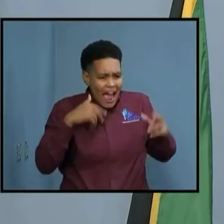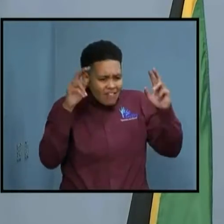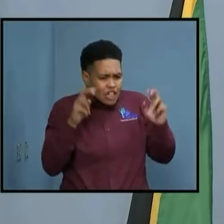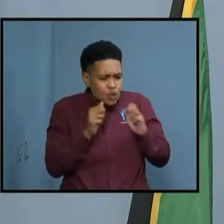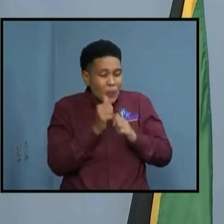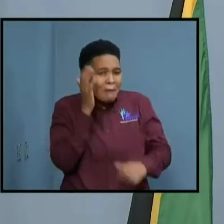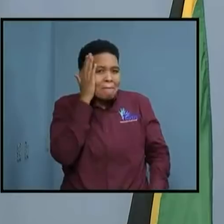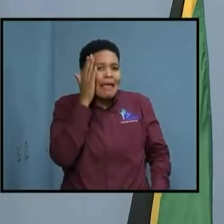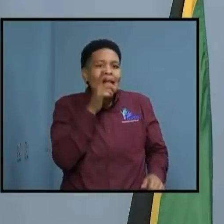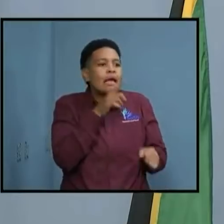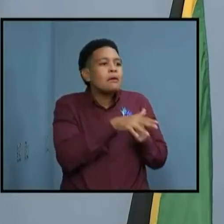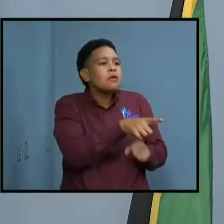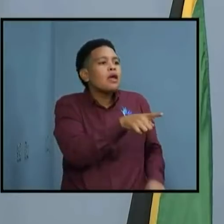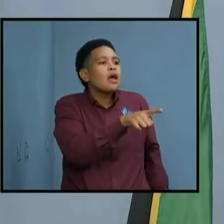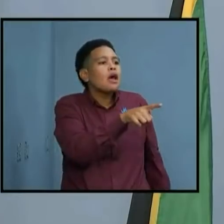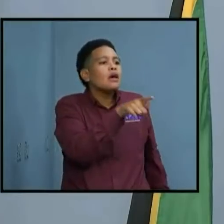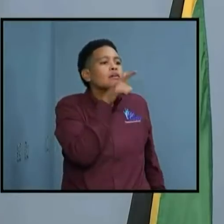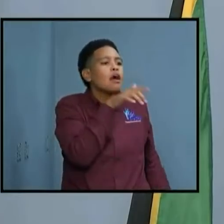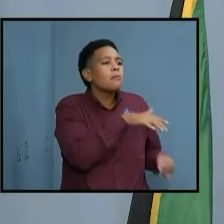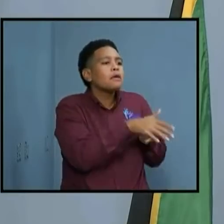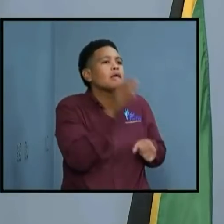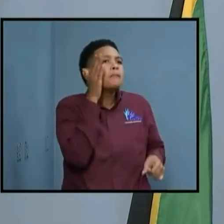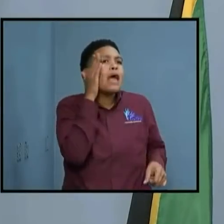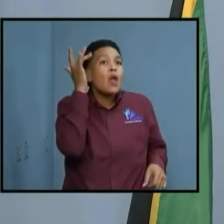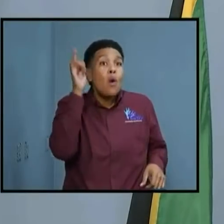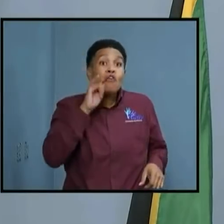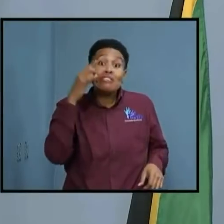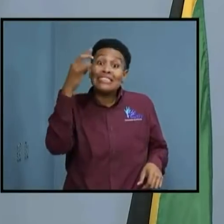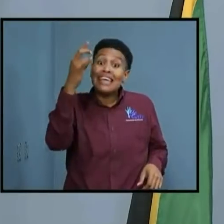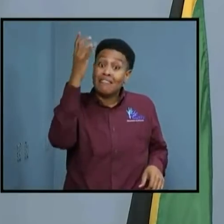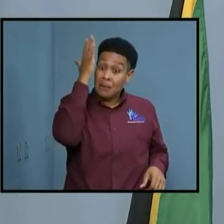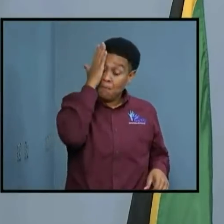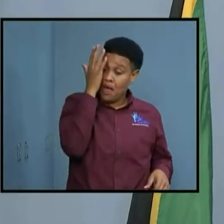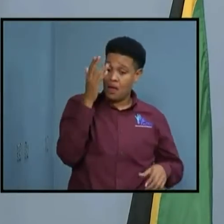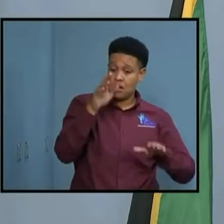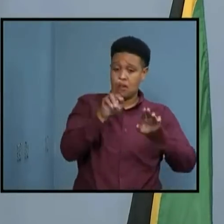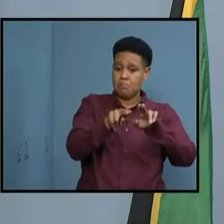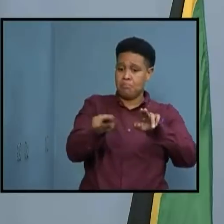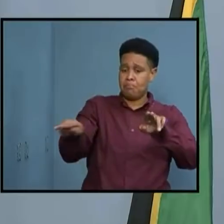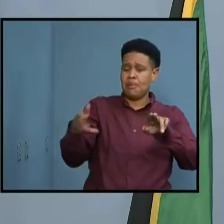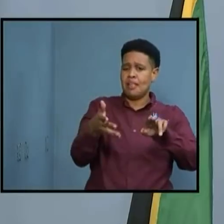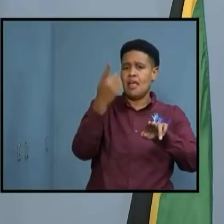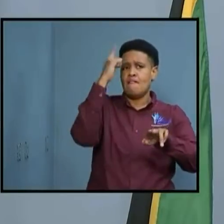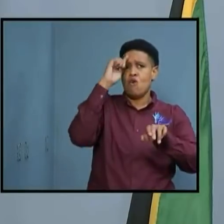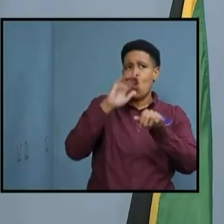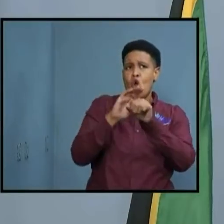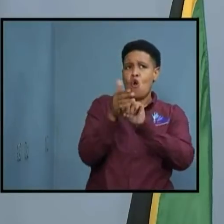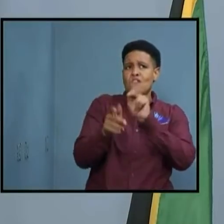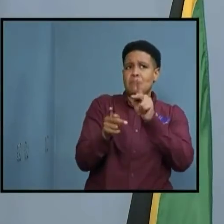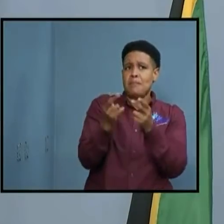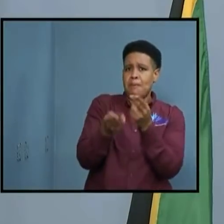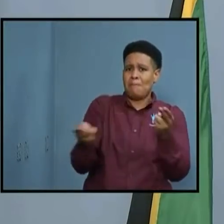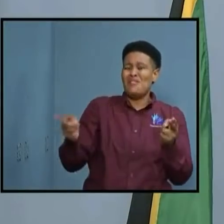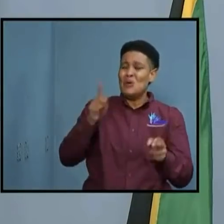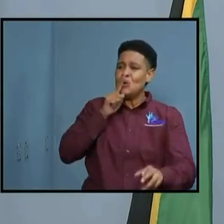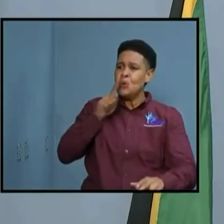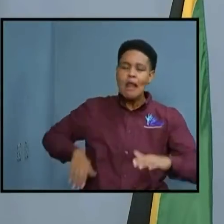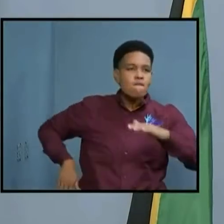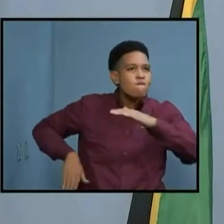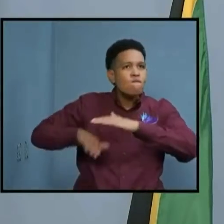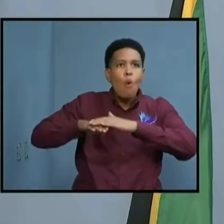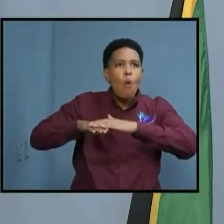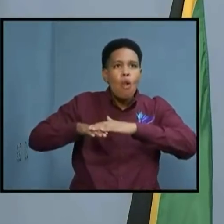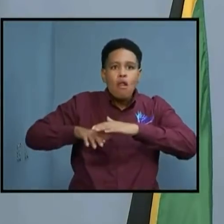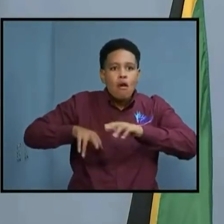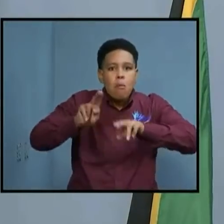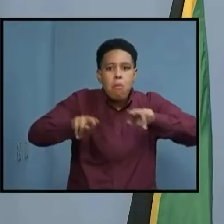with beds. And that's because the 17 beds that are reserved for COVID patients were full,